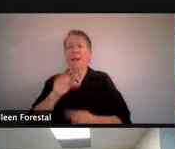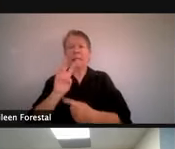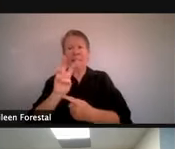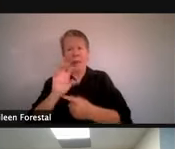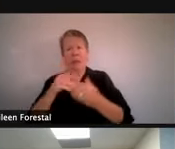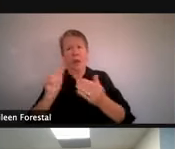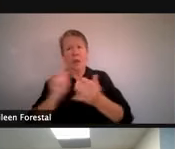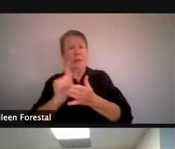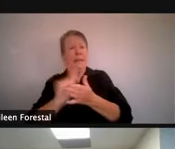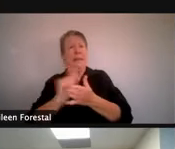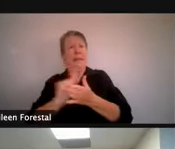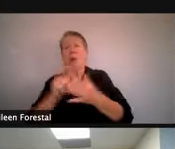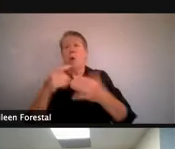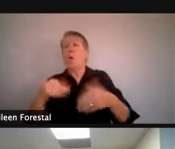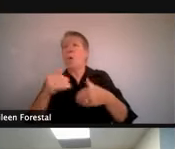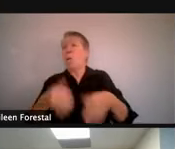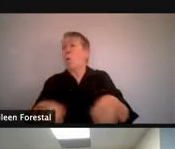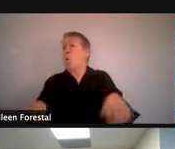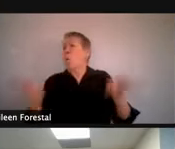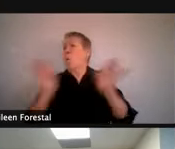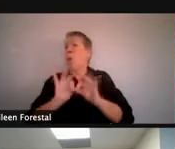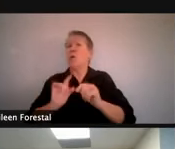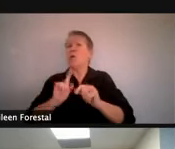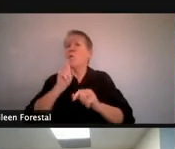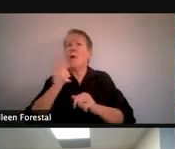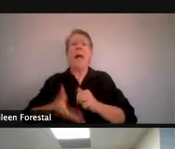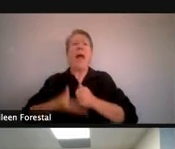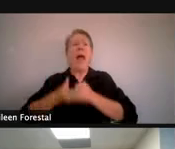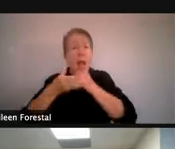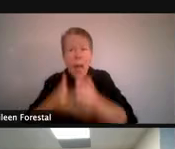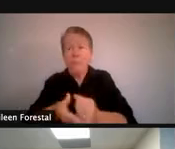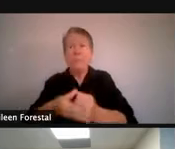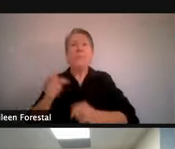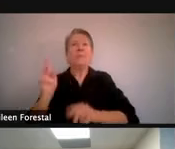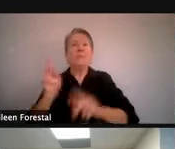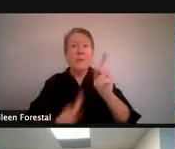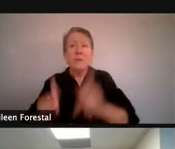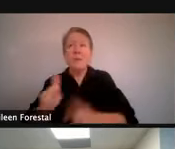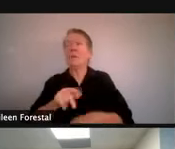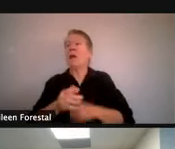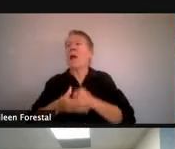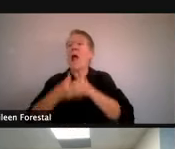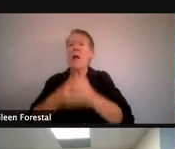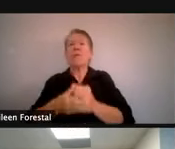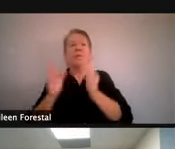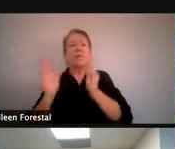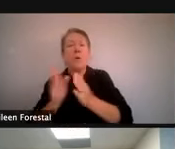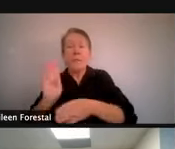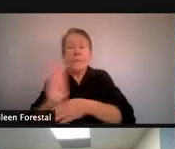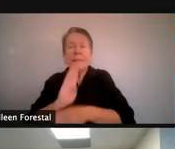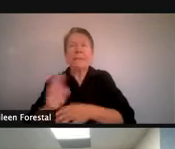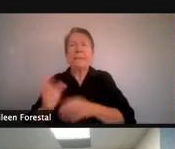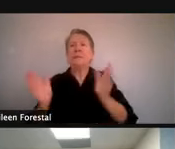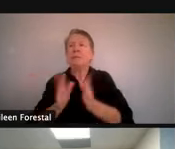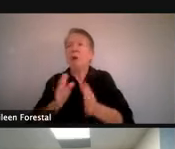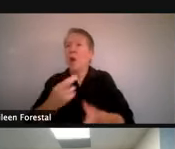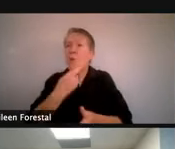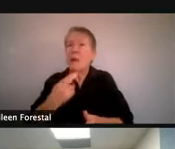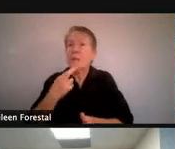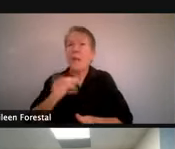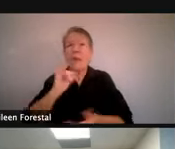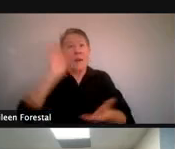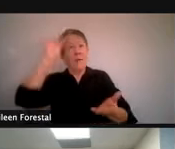restaurants that we've talked about, small businesses, yes, state and local entities, but there's so many areas of need right